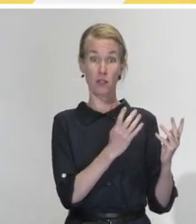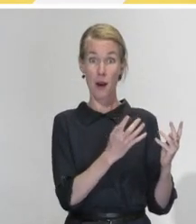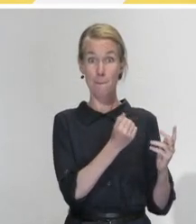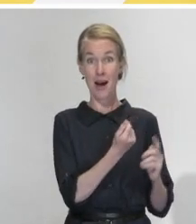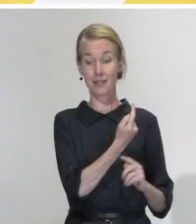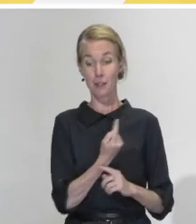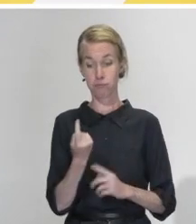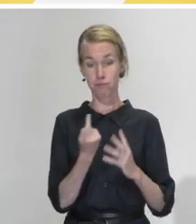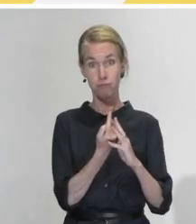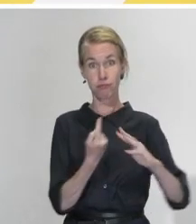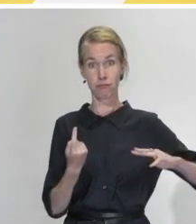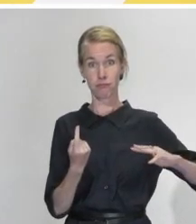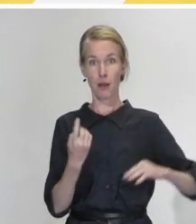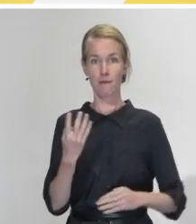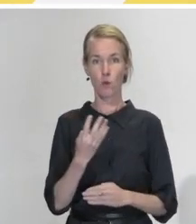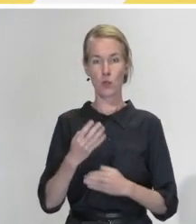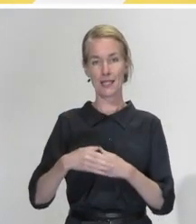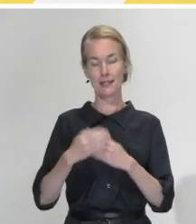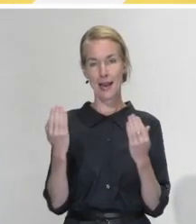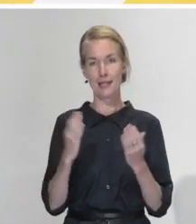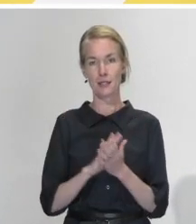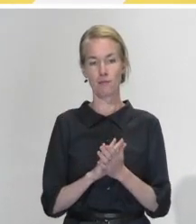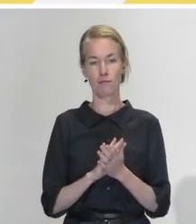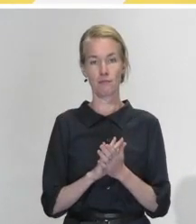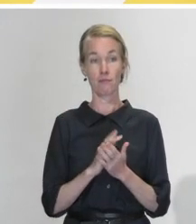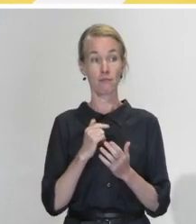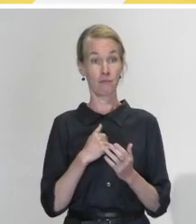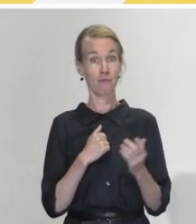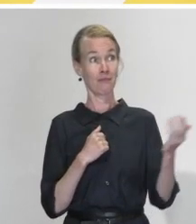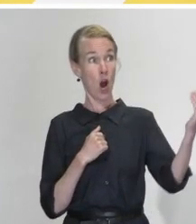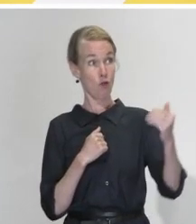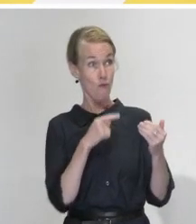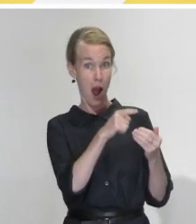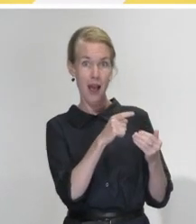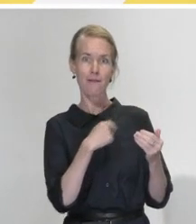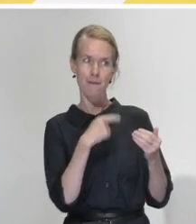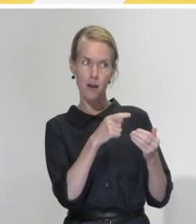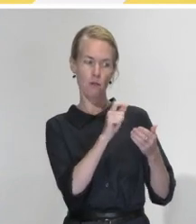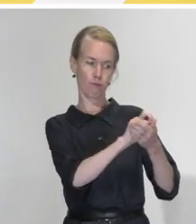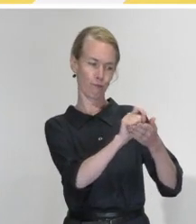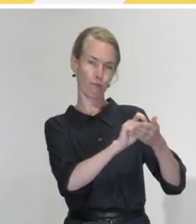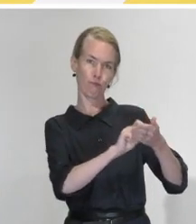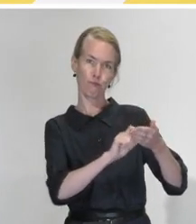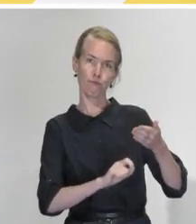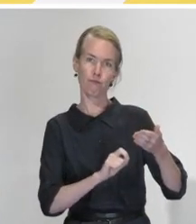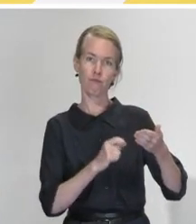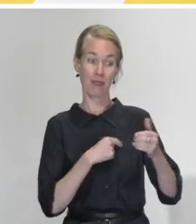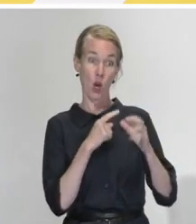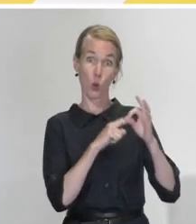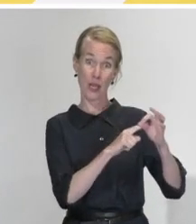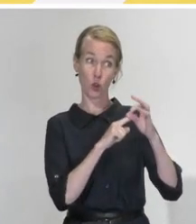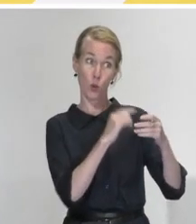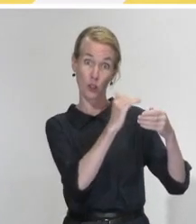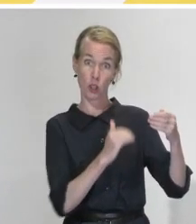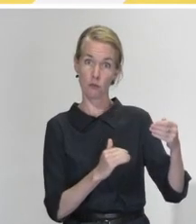days. Every person coming in has to fill out a comprehensive set of questions, and we'll put those up, a link to those